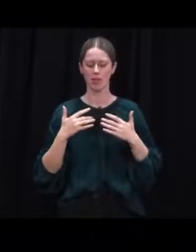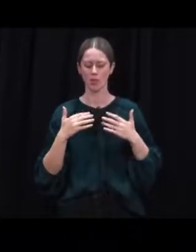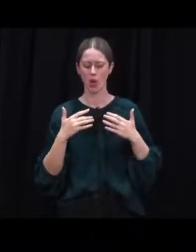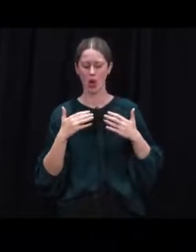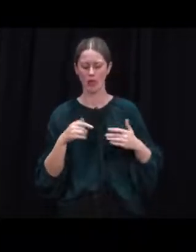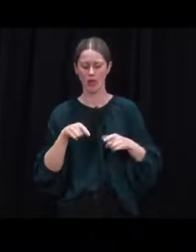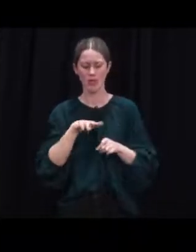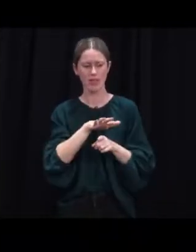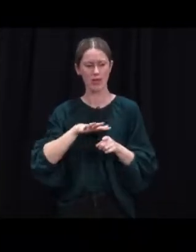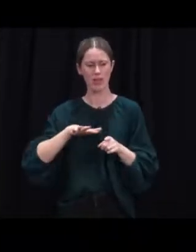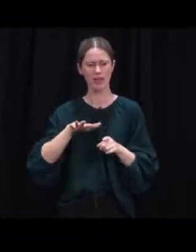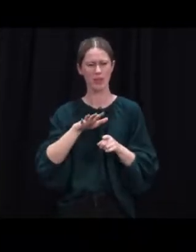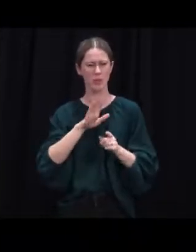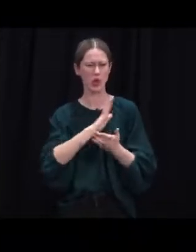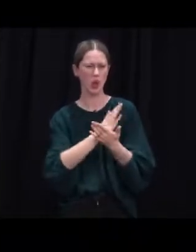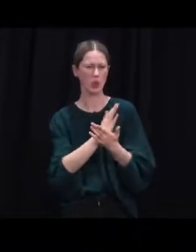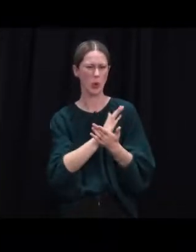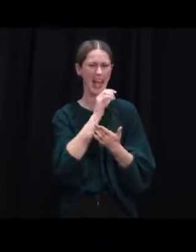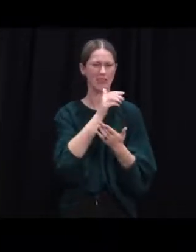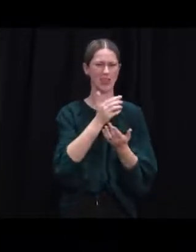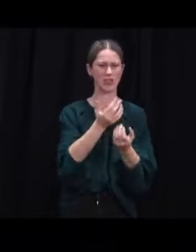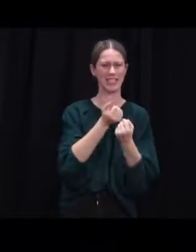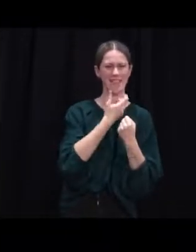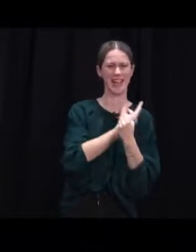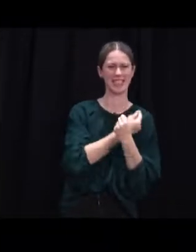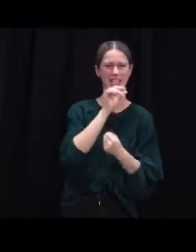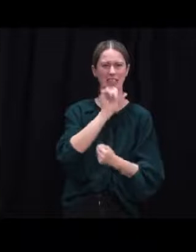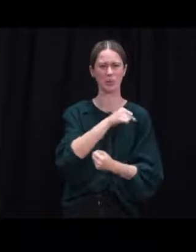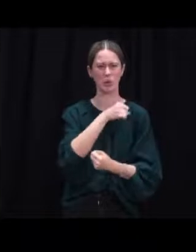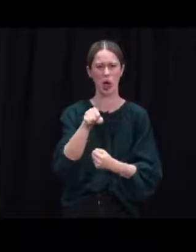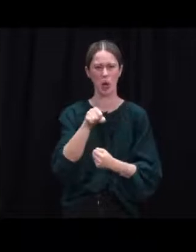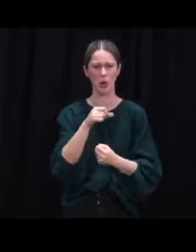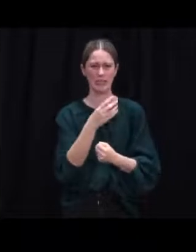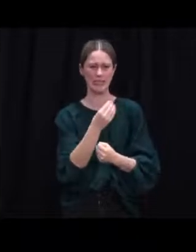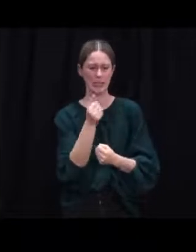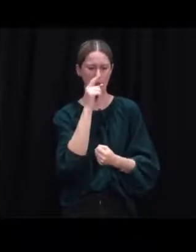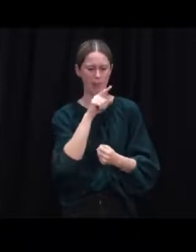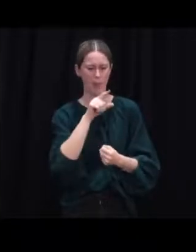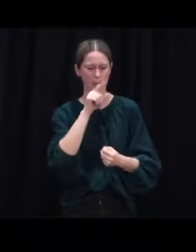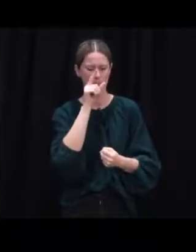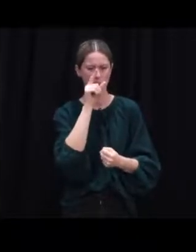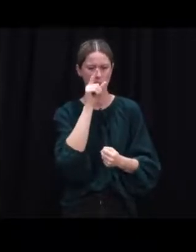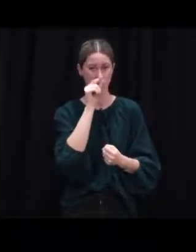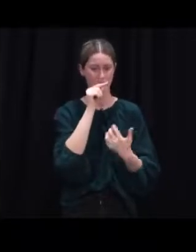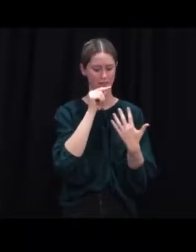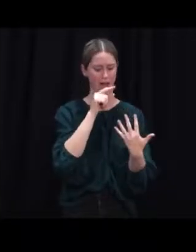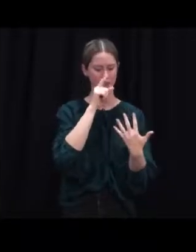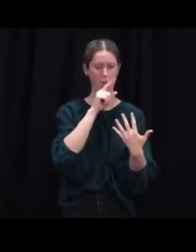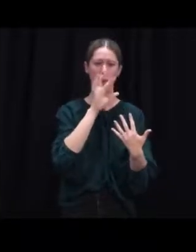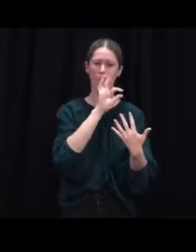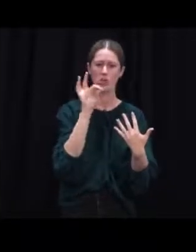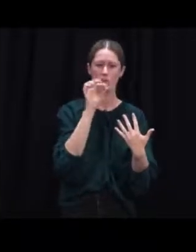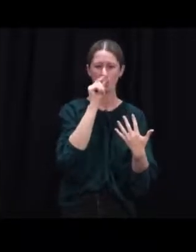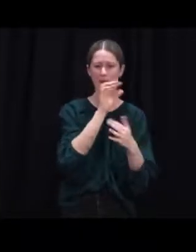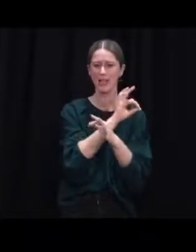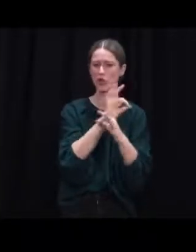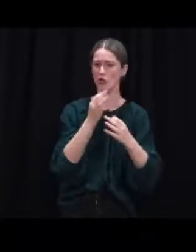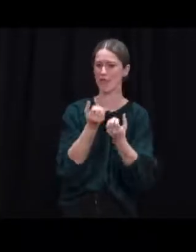and everywhere, is approved as a 2-dose regimen. So in this case, where it's not clear that we